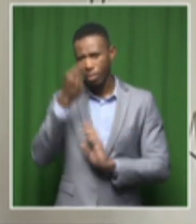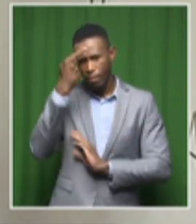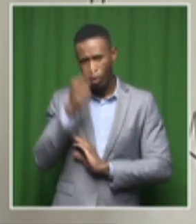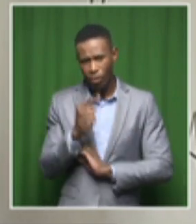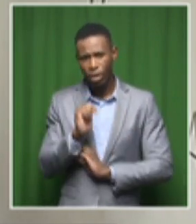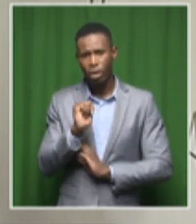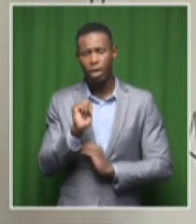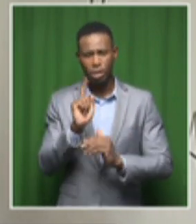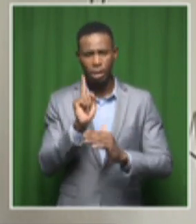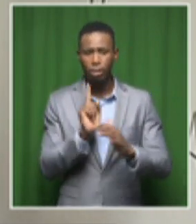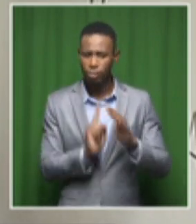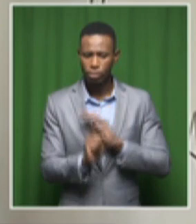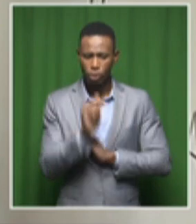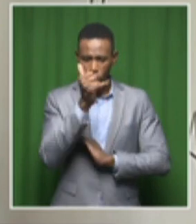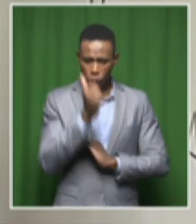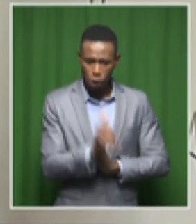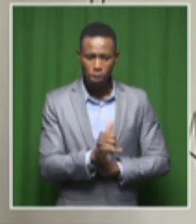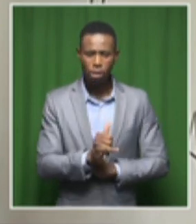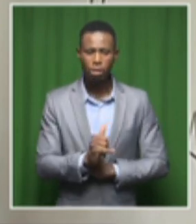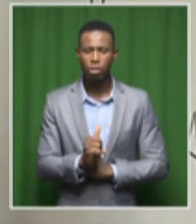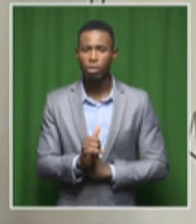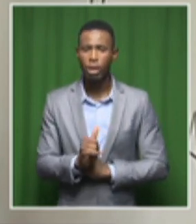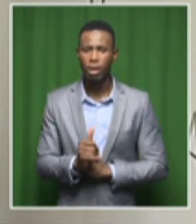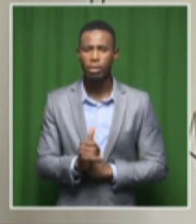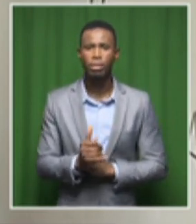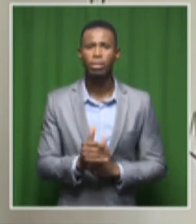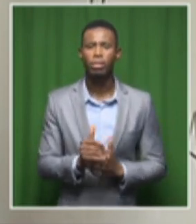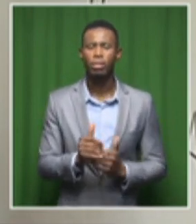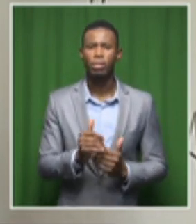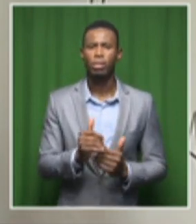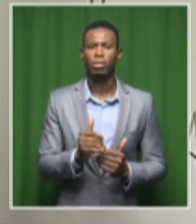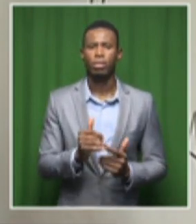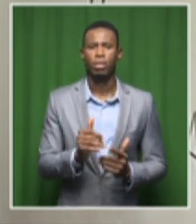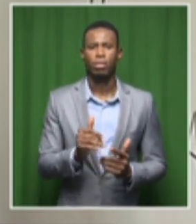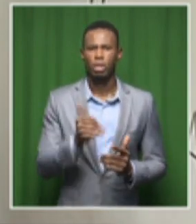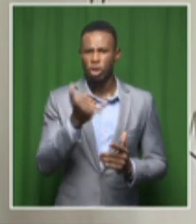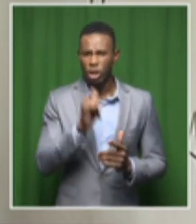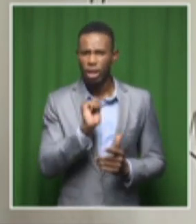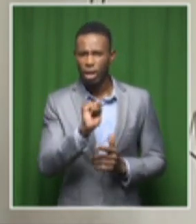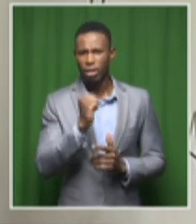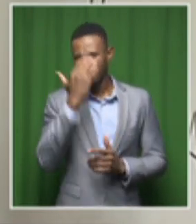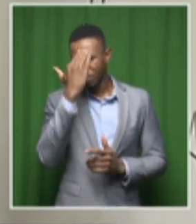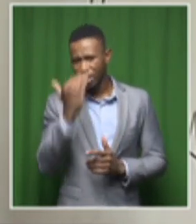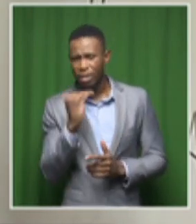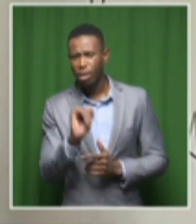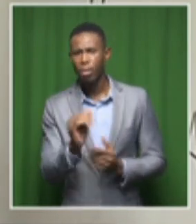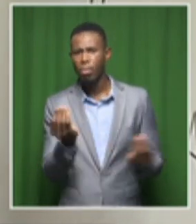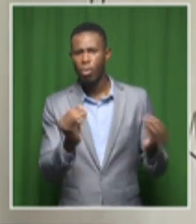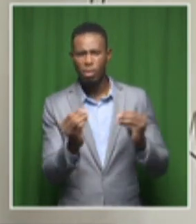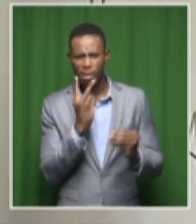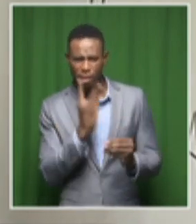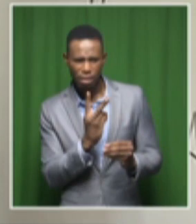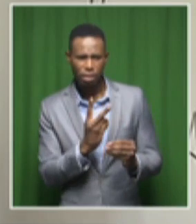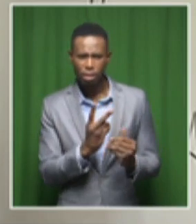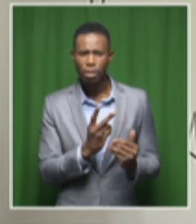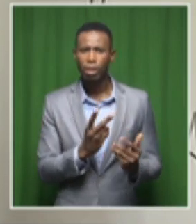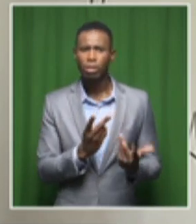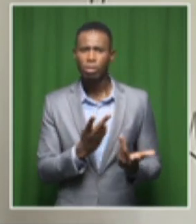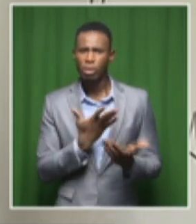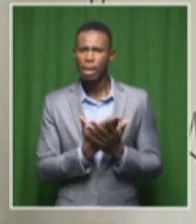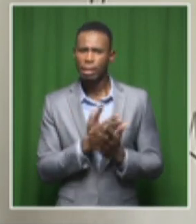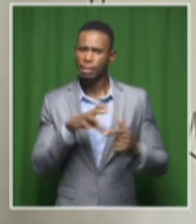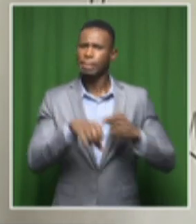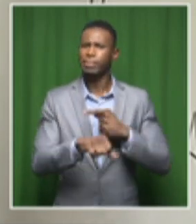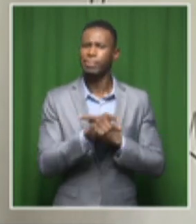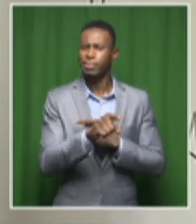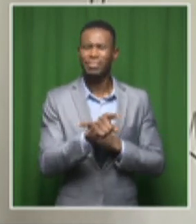But we sort of, and especially our South Africans, we trust everyone and we think everyone has got such a good heart. And that is really not the